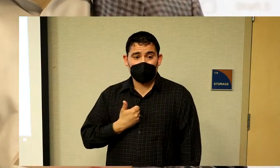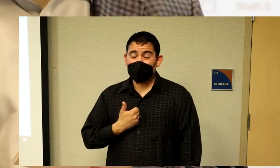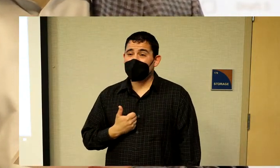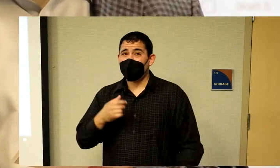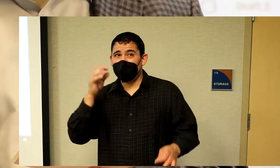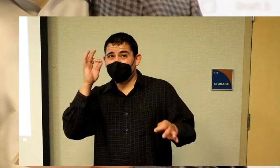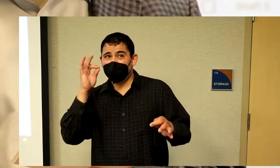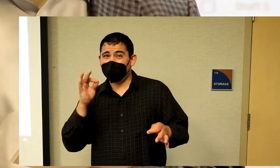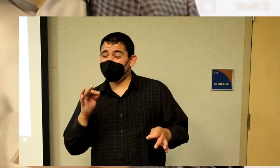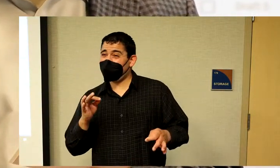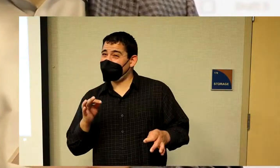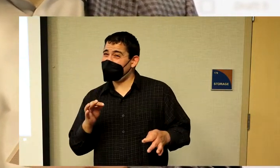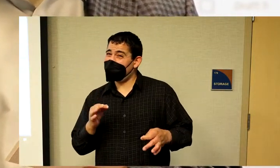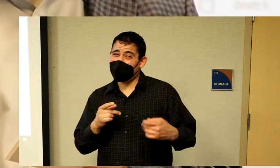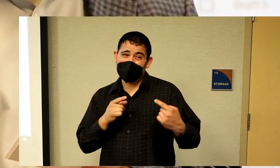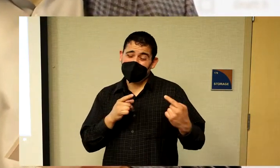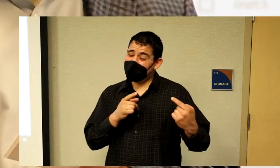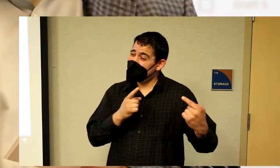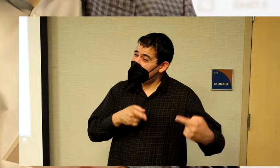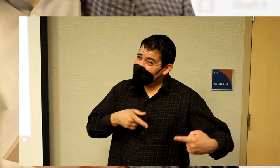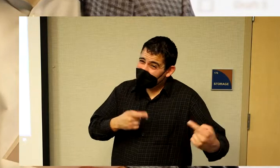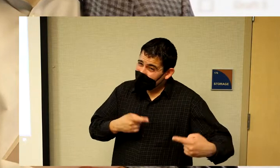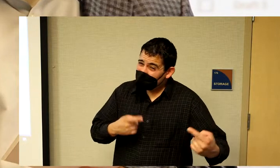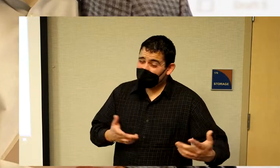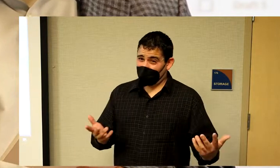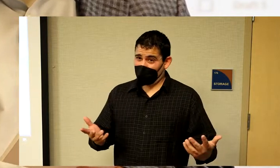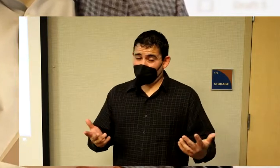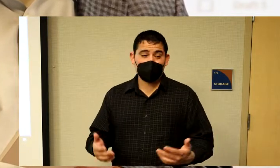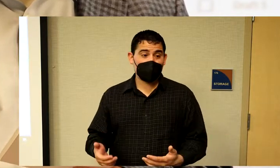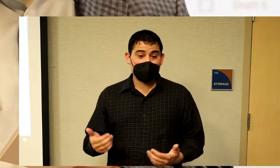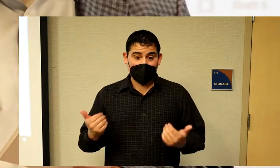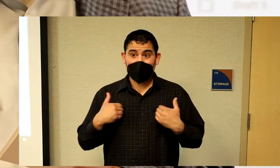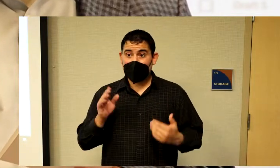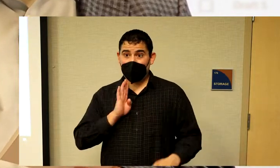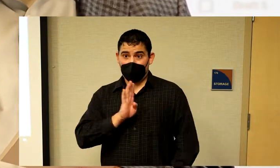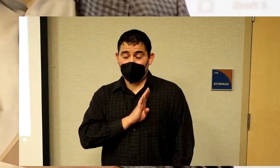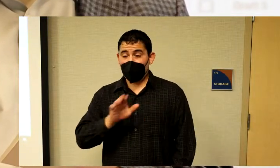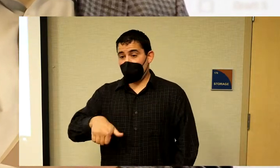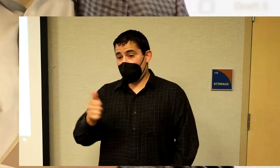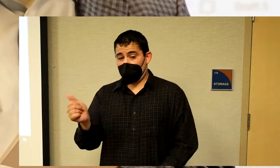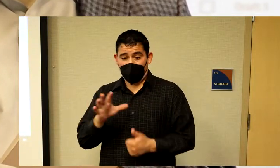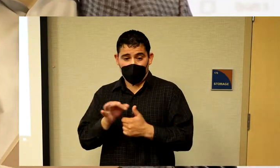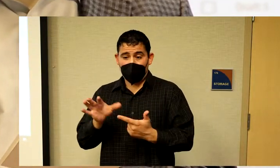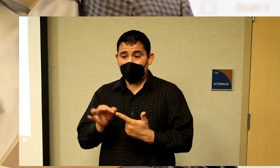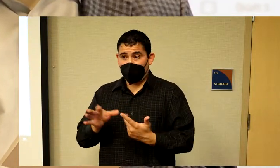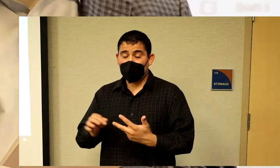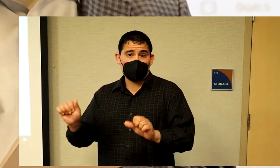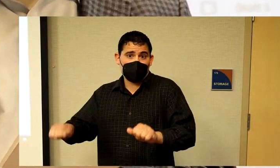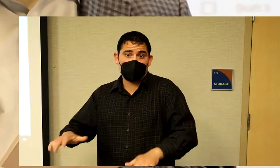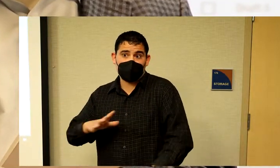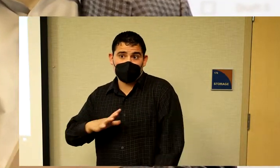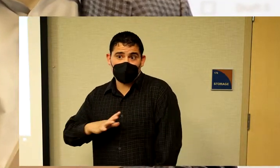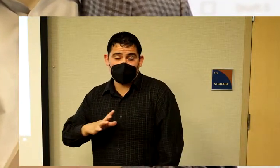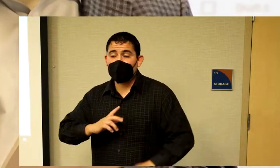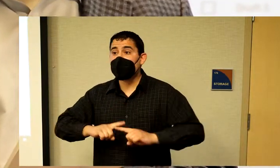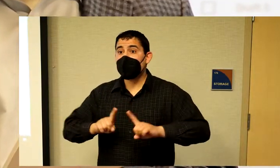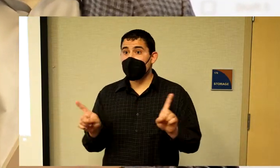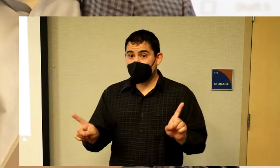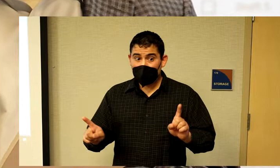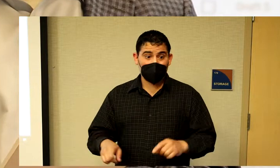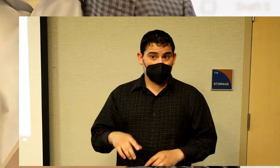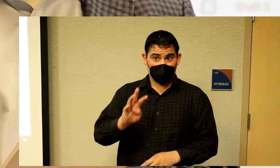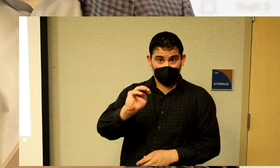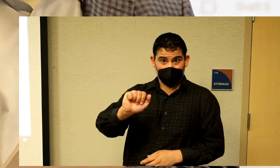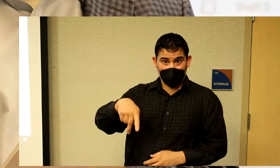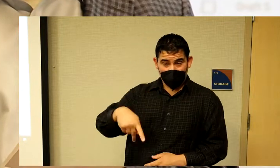that giving the board several other options to choose from, the problem with map 1 is that it's potentially